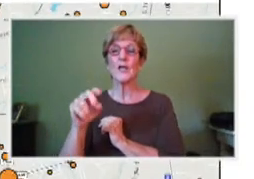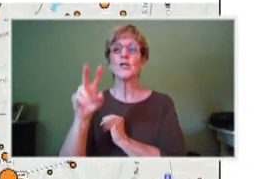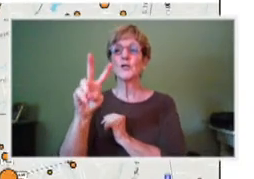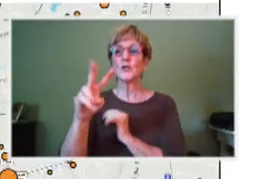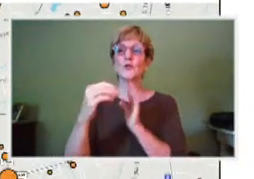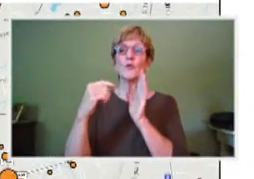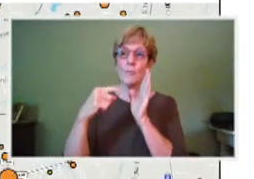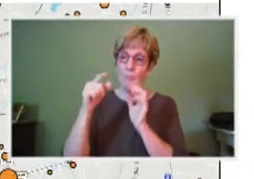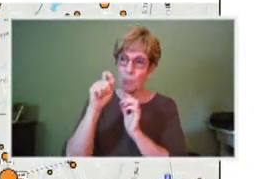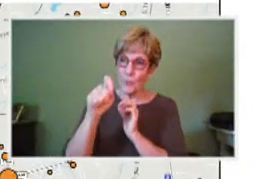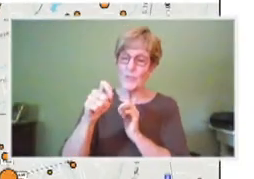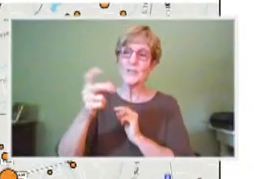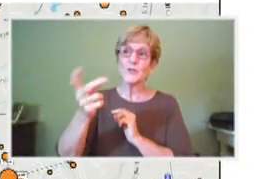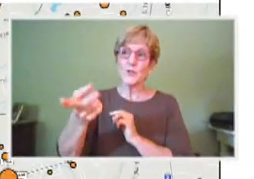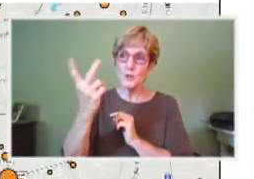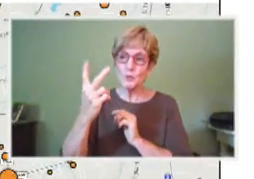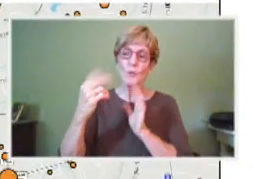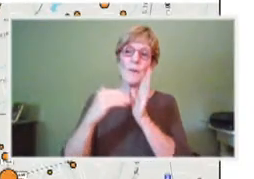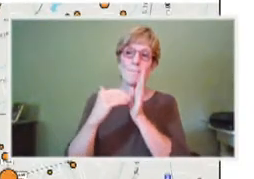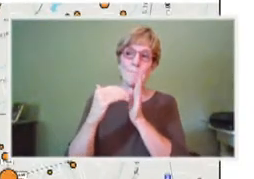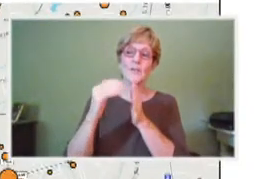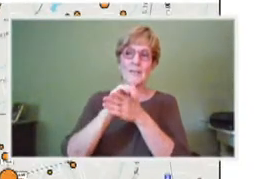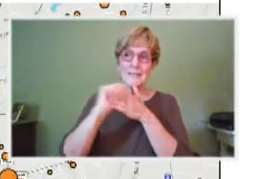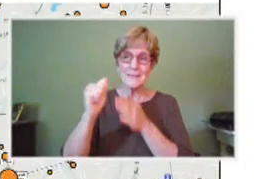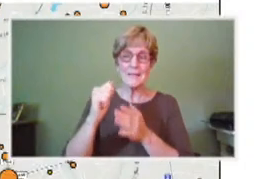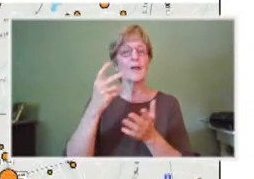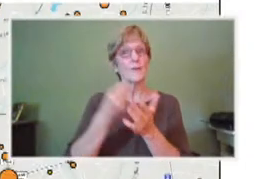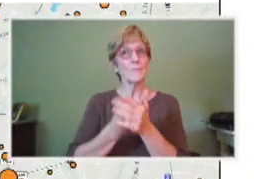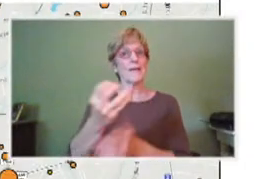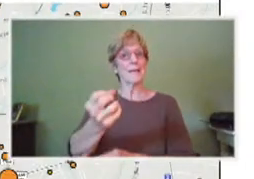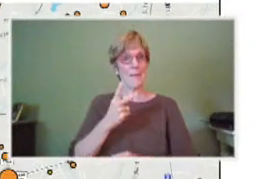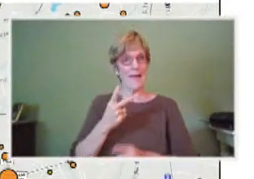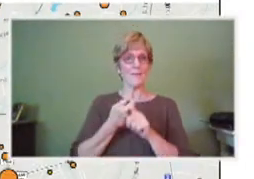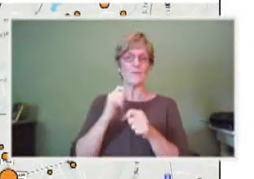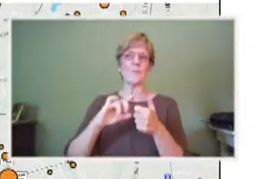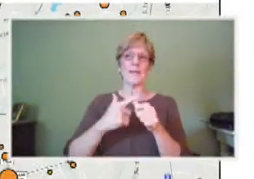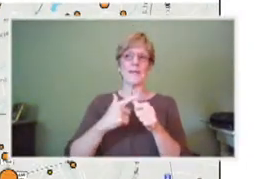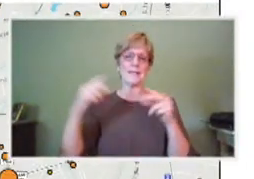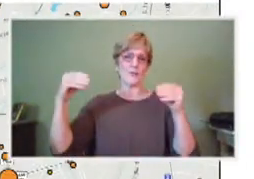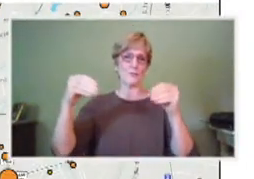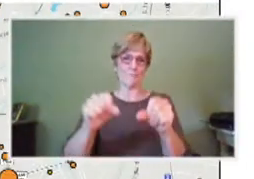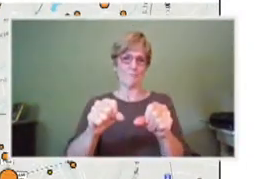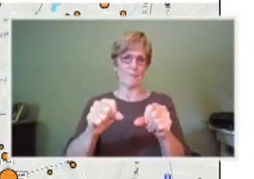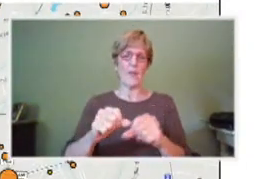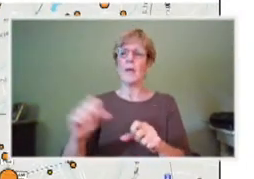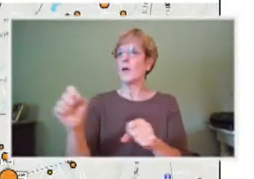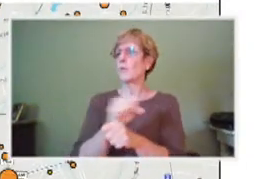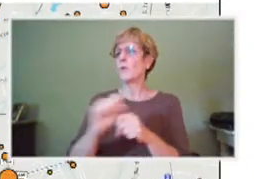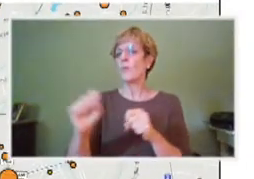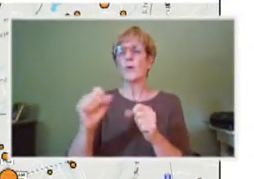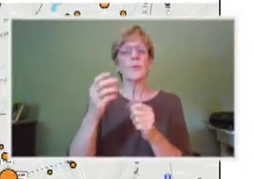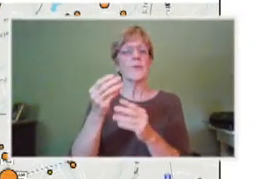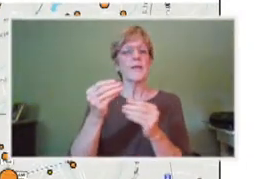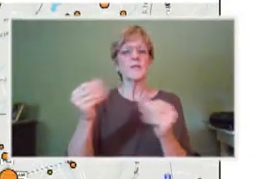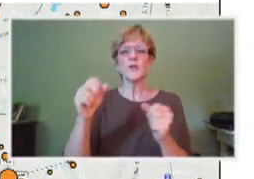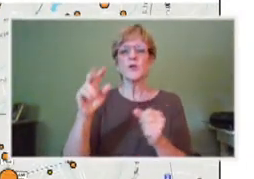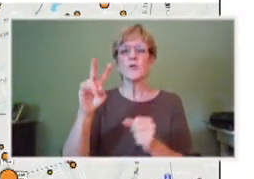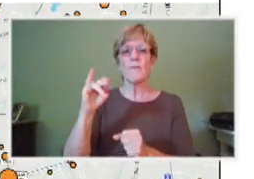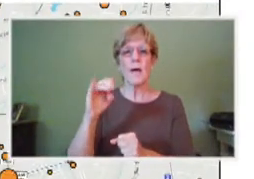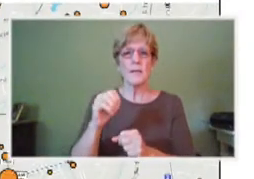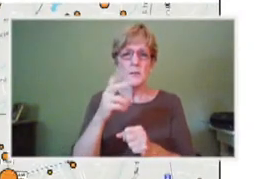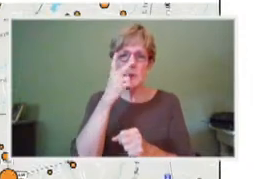million return on your investment. We have worked with Cure Violence Global. As you can see, these are actually cluster